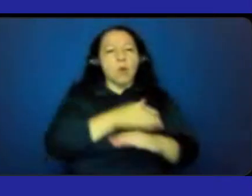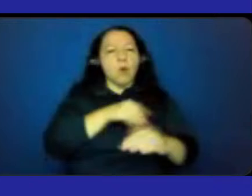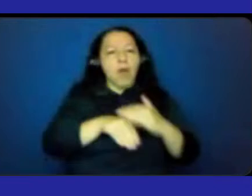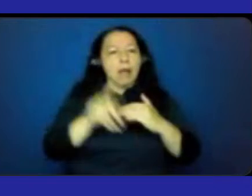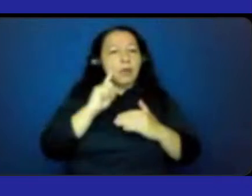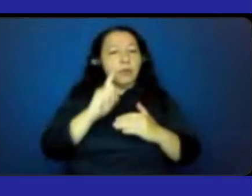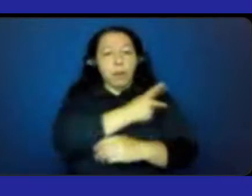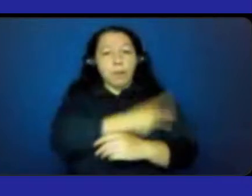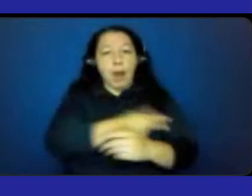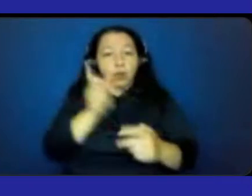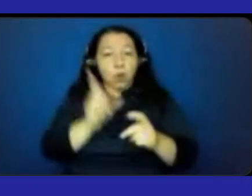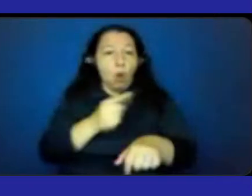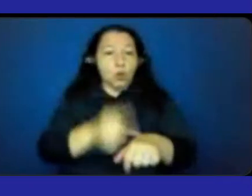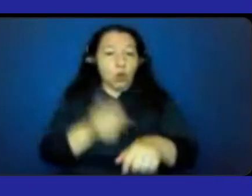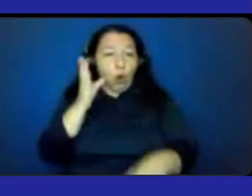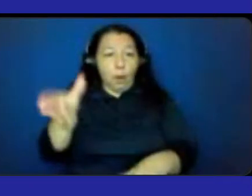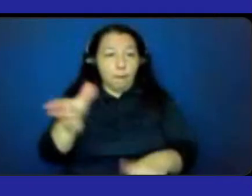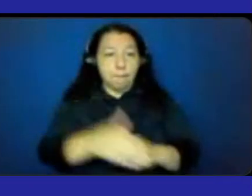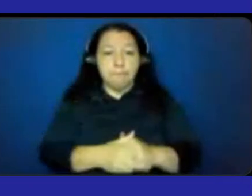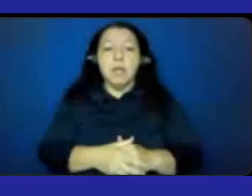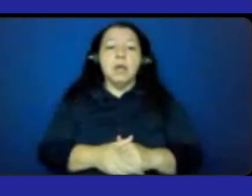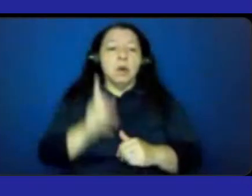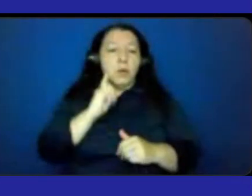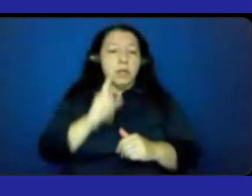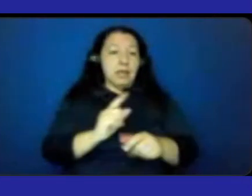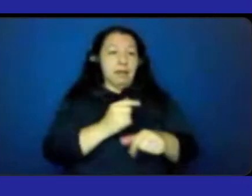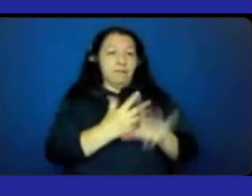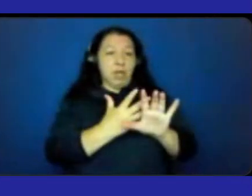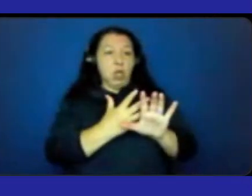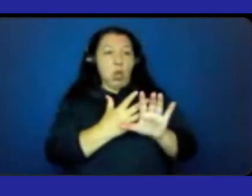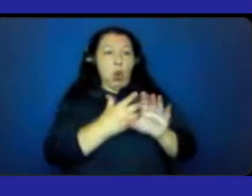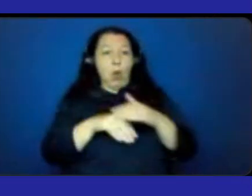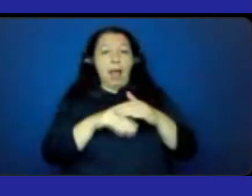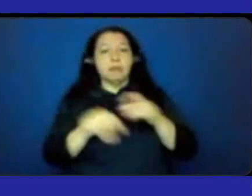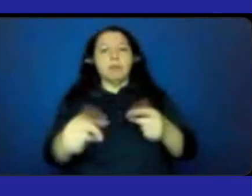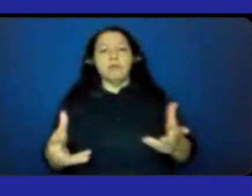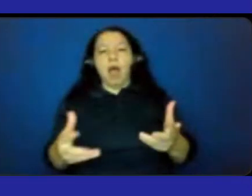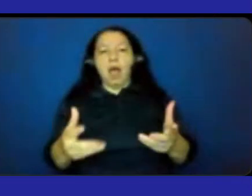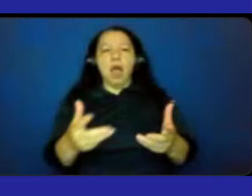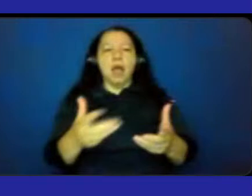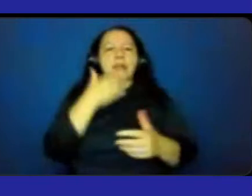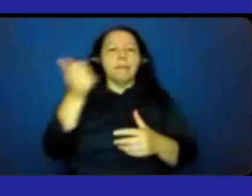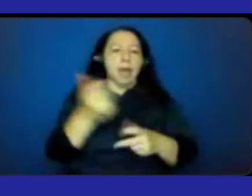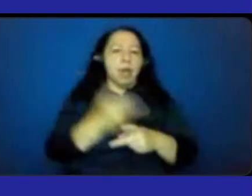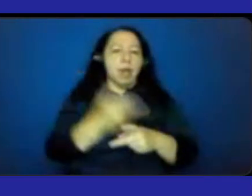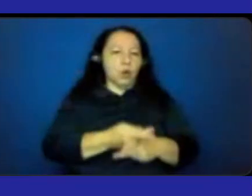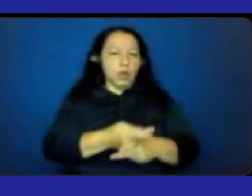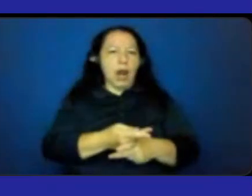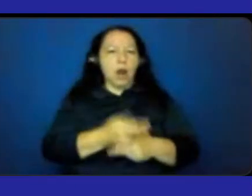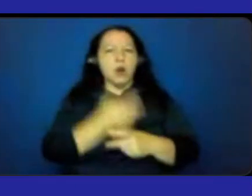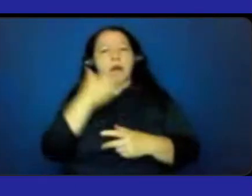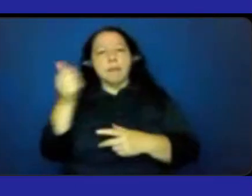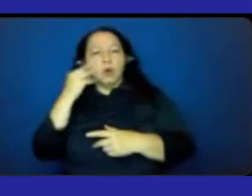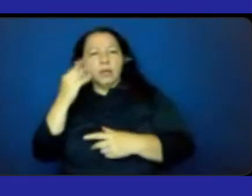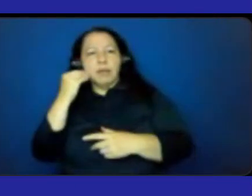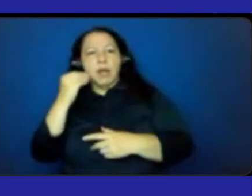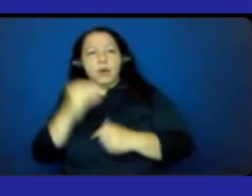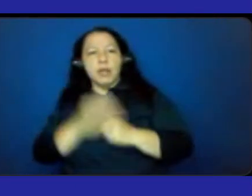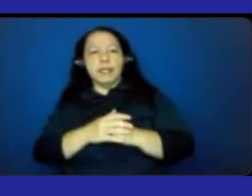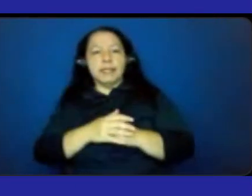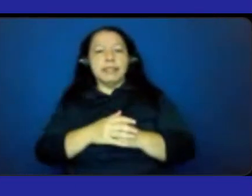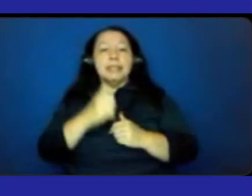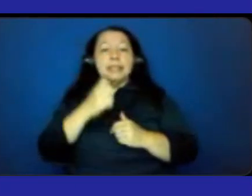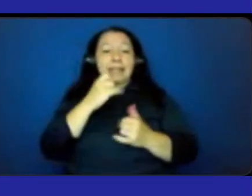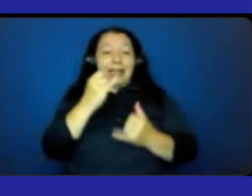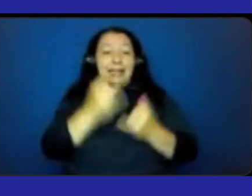long term, and we think that video access gives them sort of better care and a better experience. The last two are